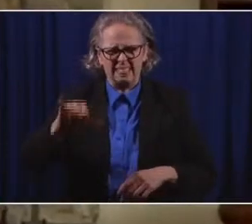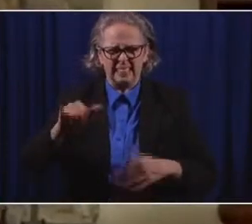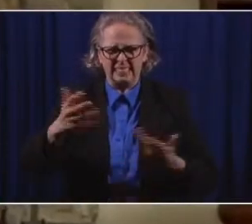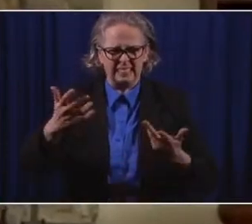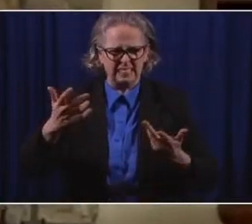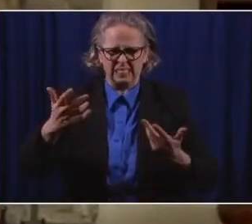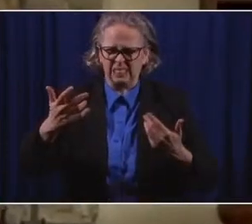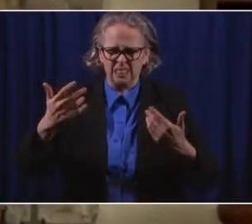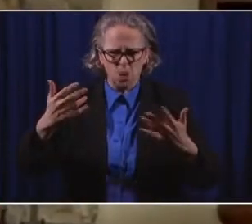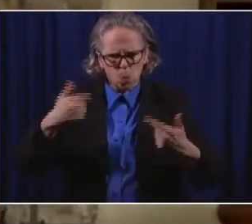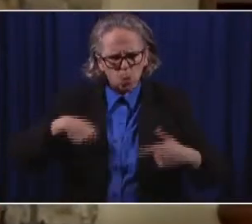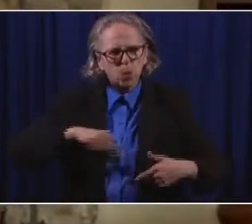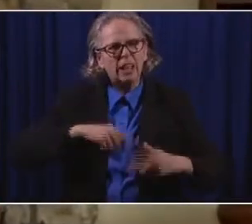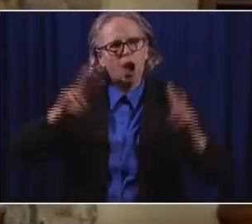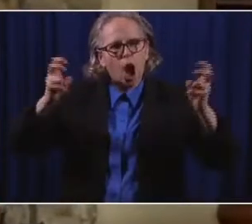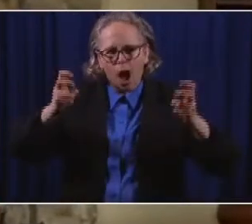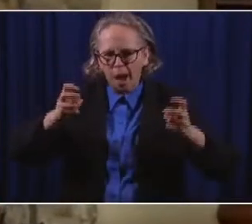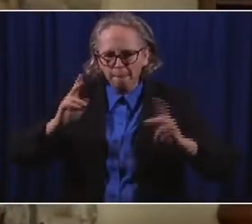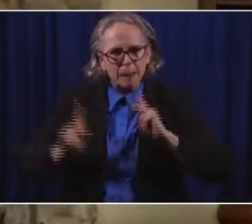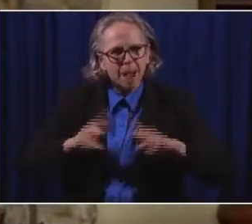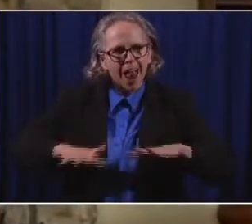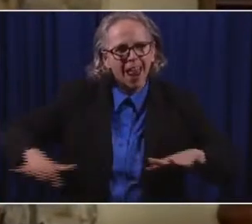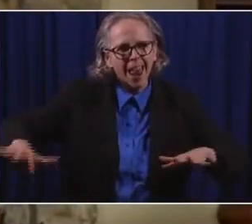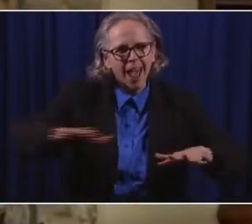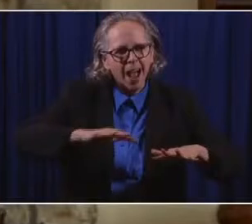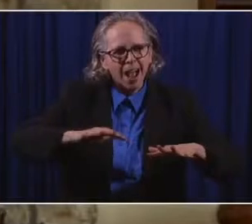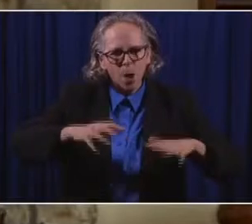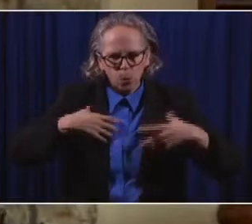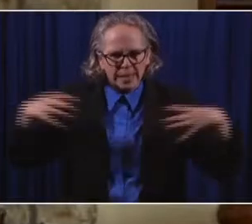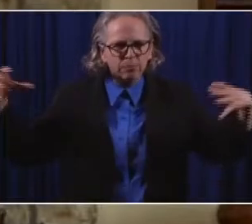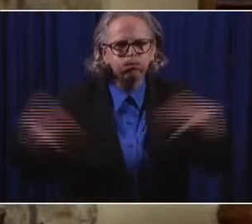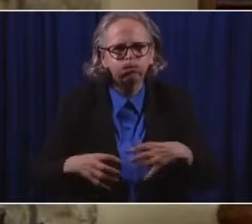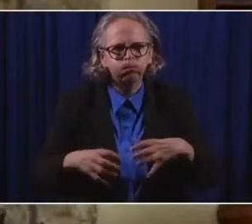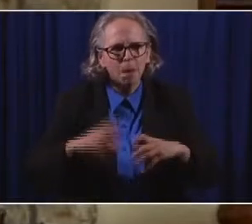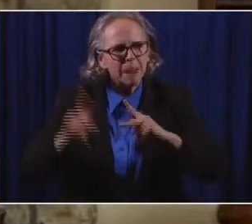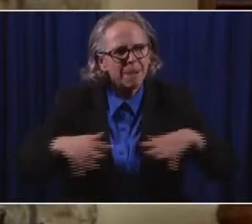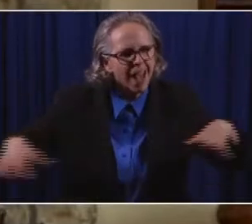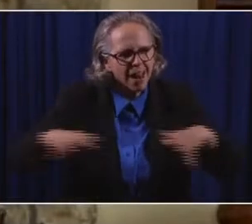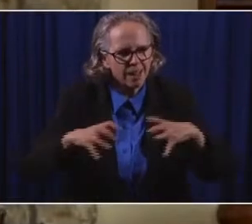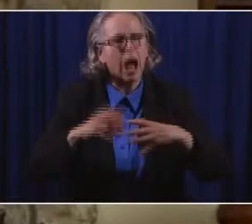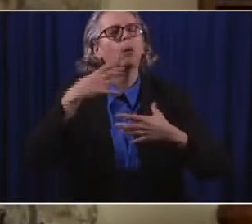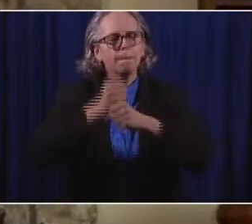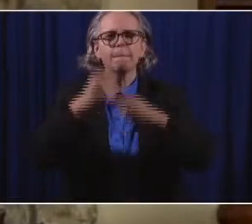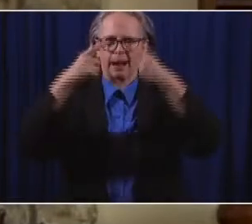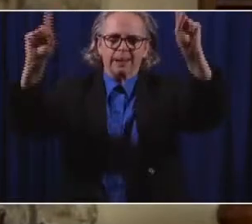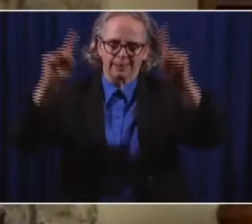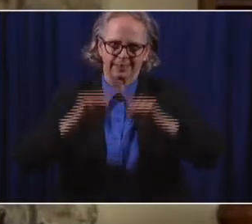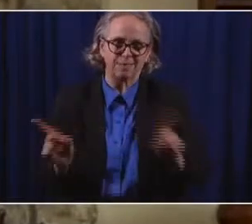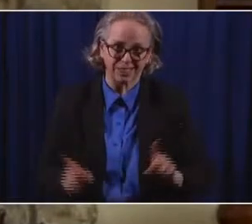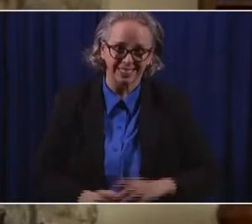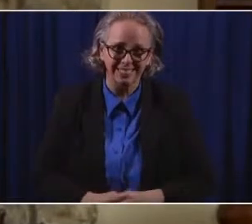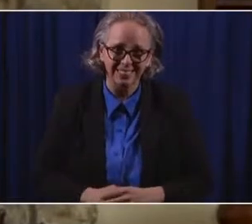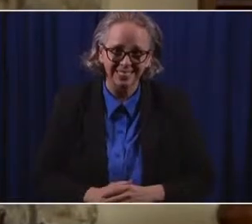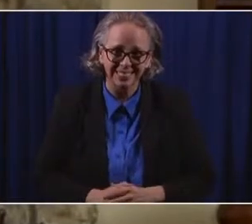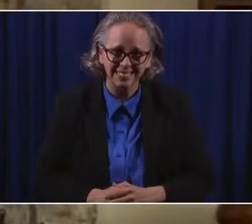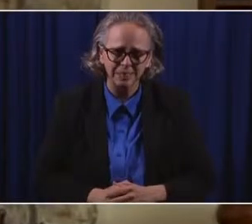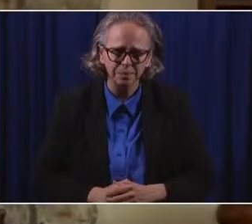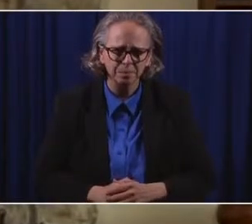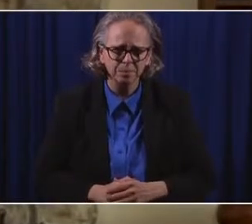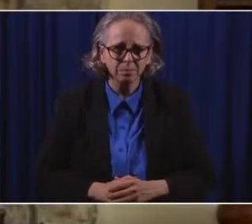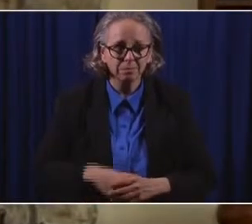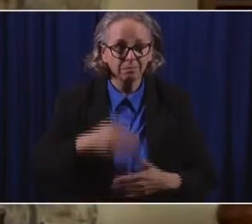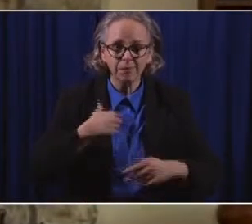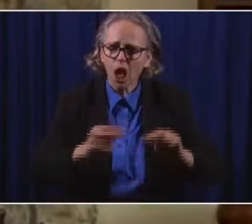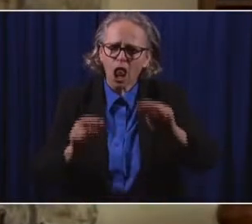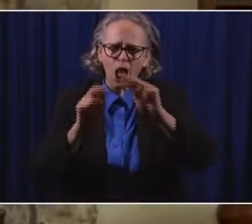really the key to getting this done. So I look forward myself to being on these calls.